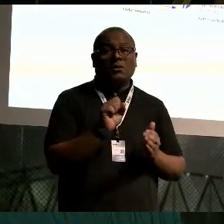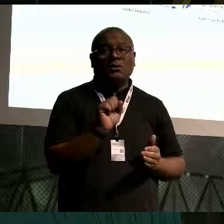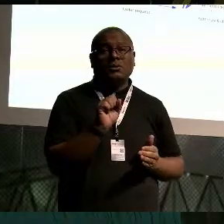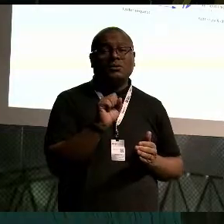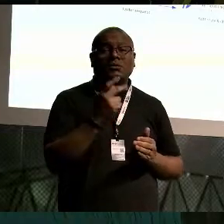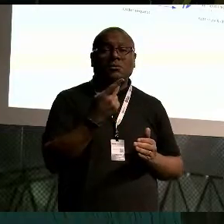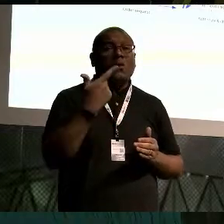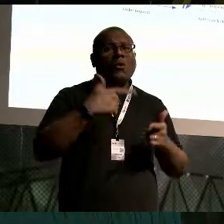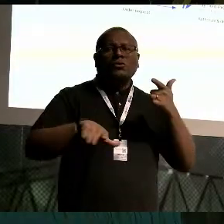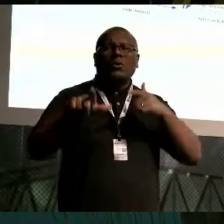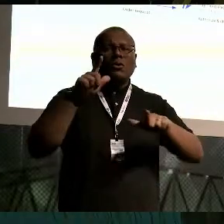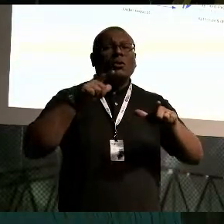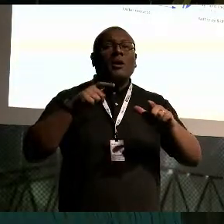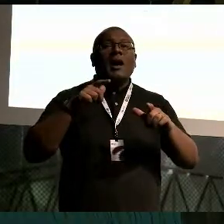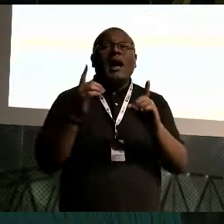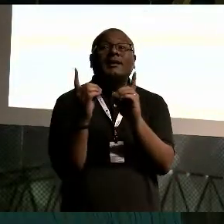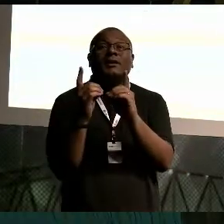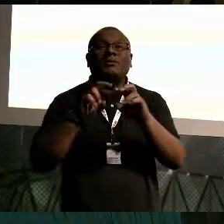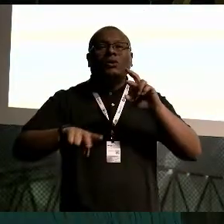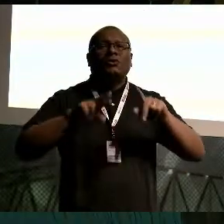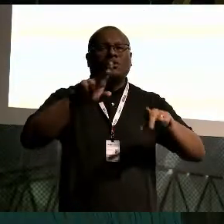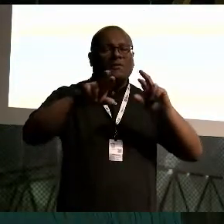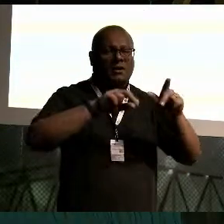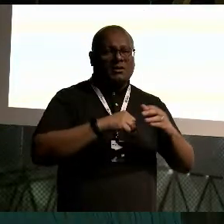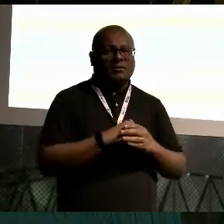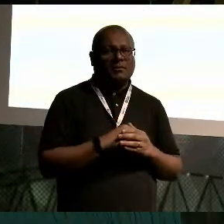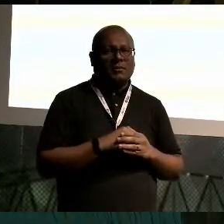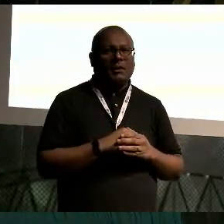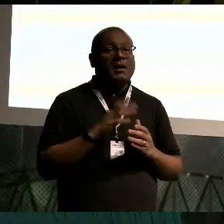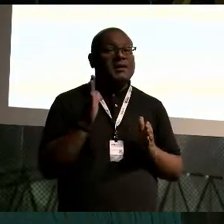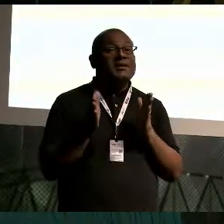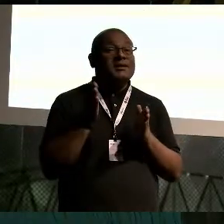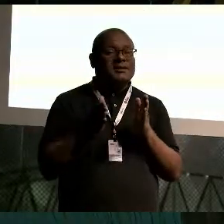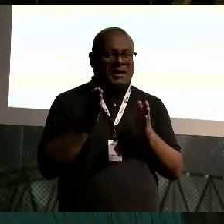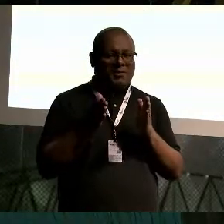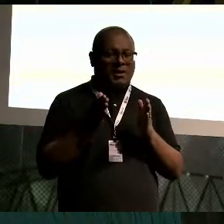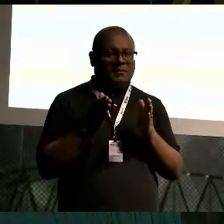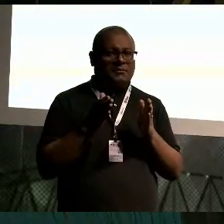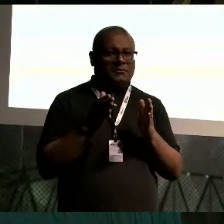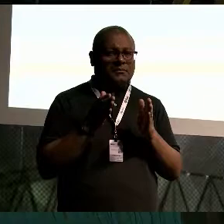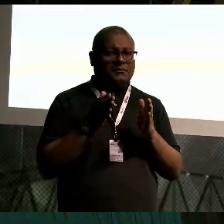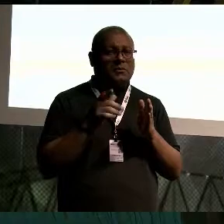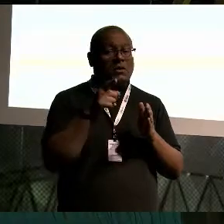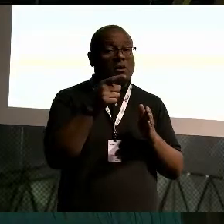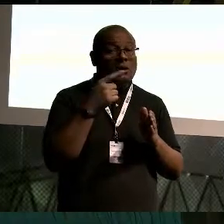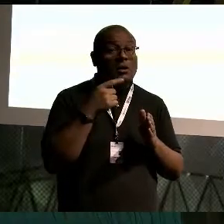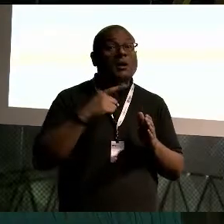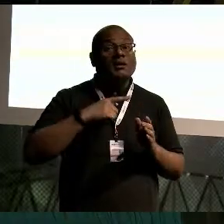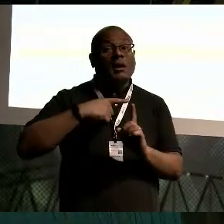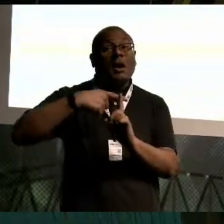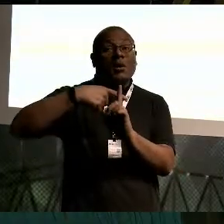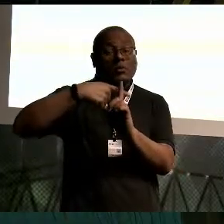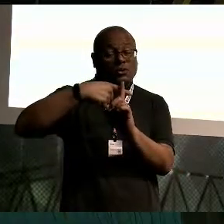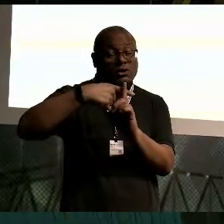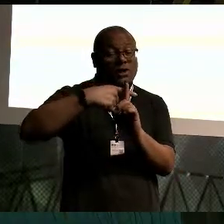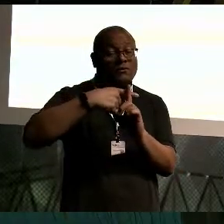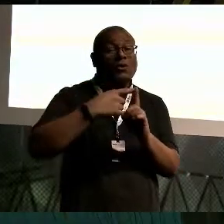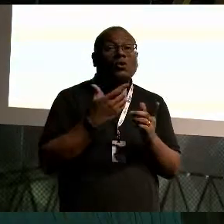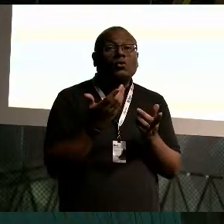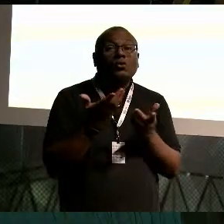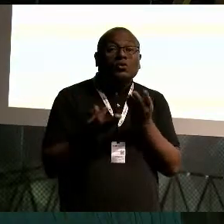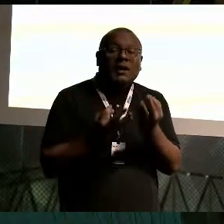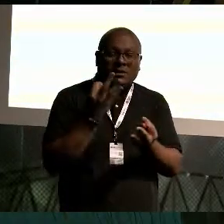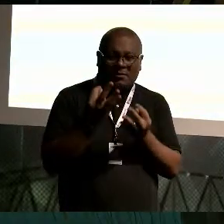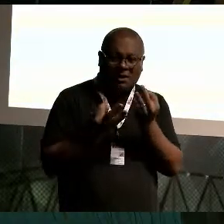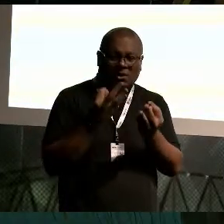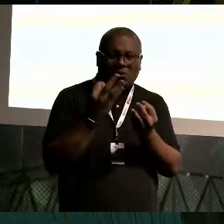it's service-to-service calls. Now in this model, the pros is that the positive thing about this model is that it's